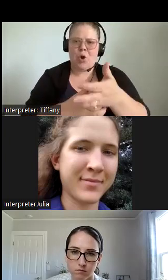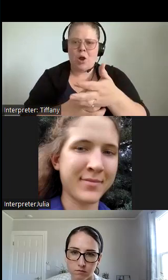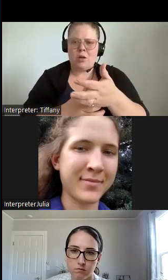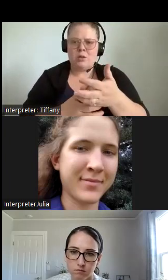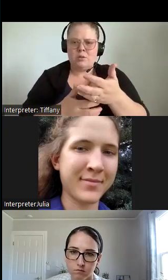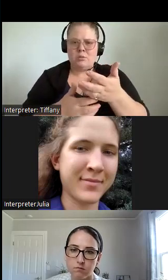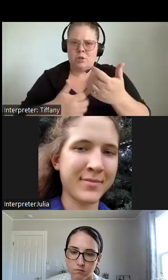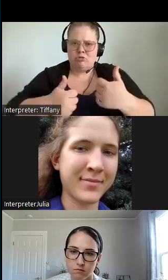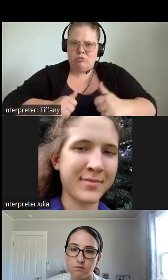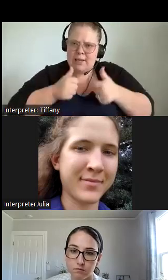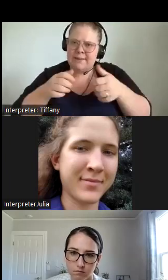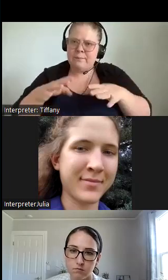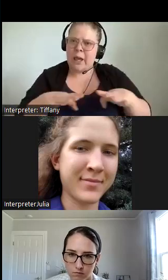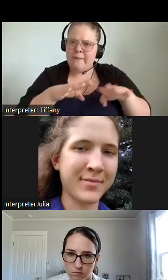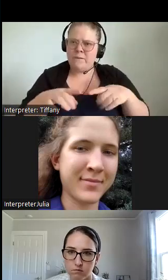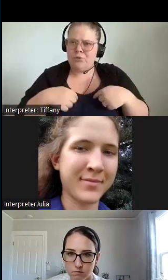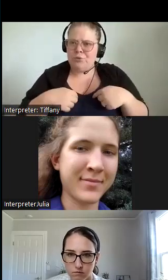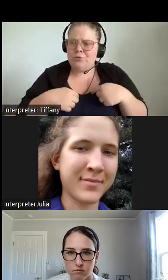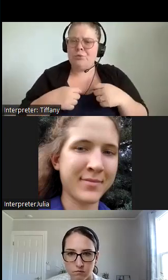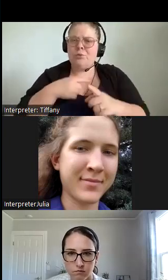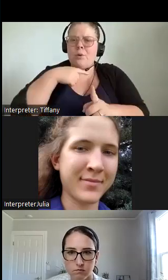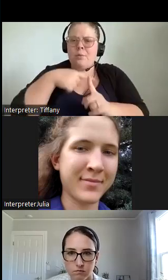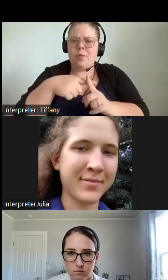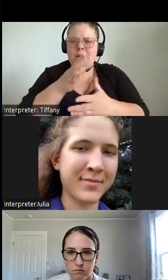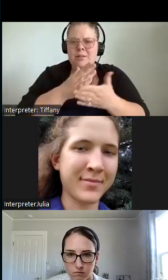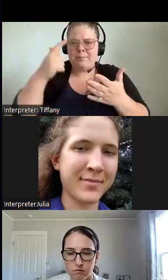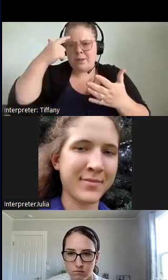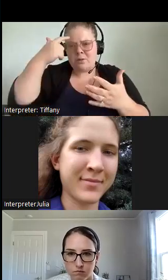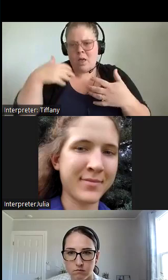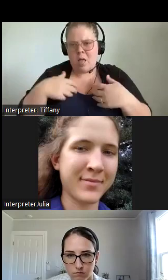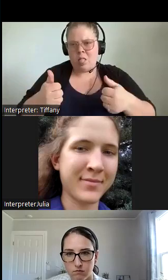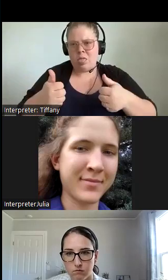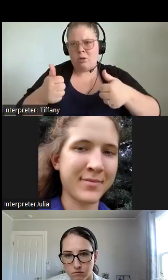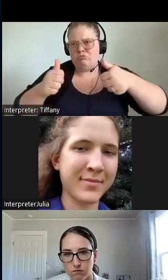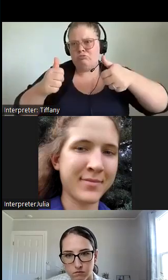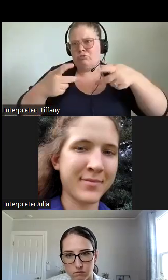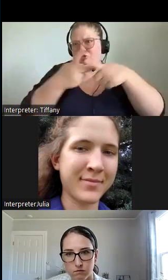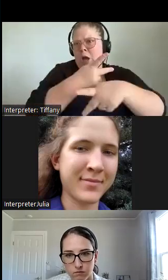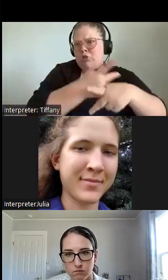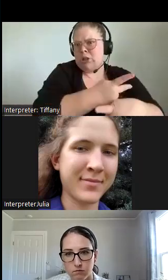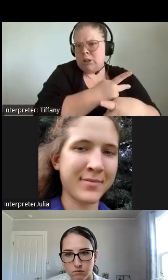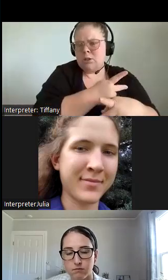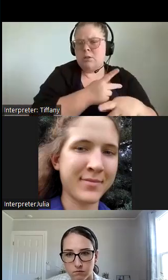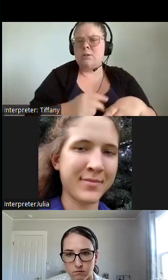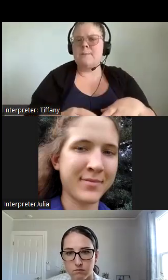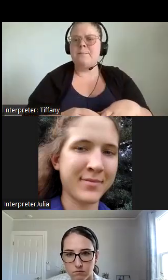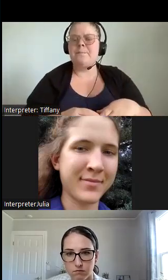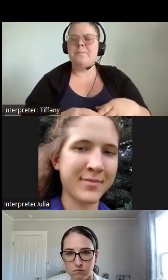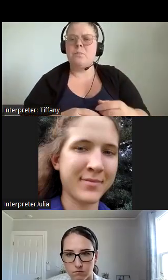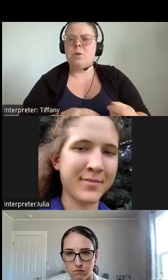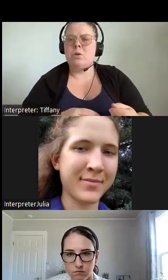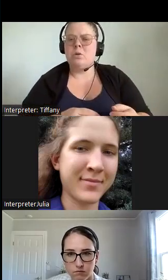aggressive behavior and also regression of some mental health with my diagnoses.